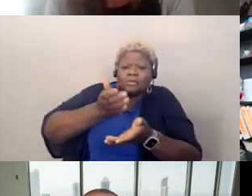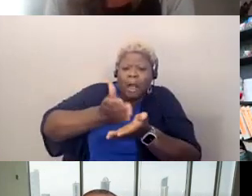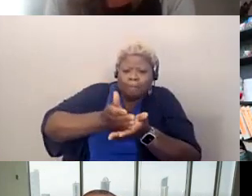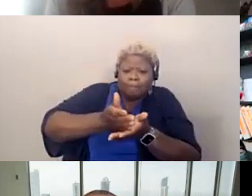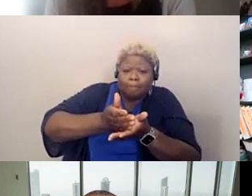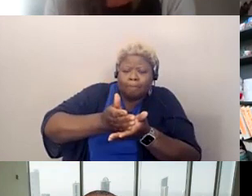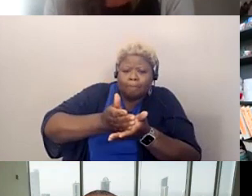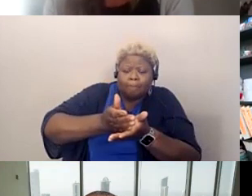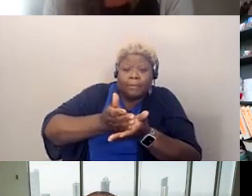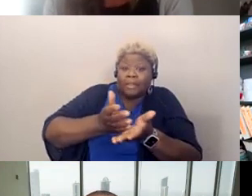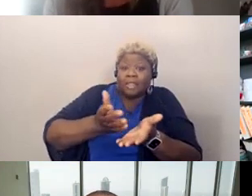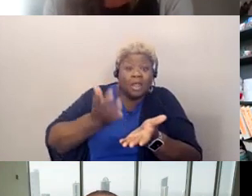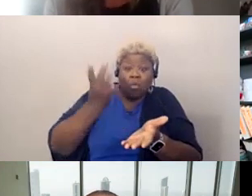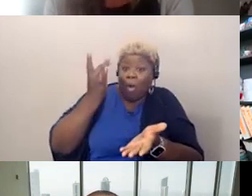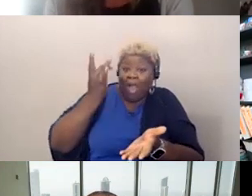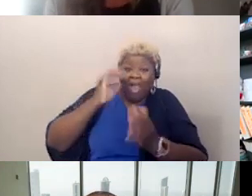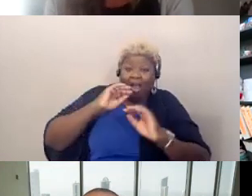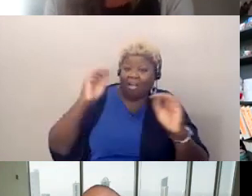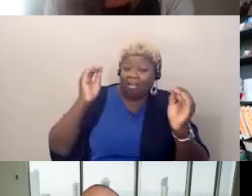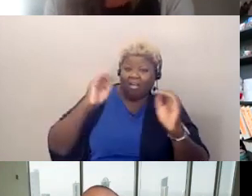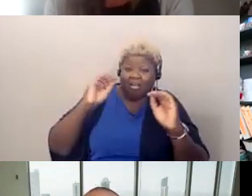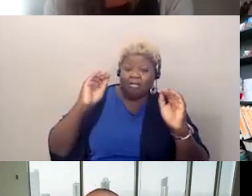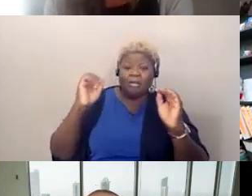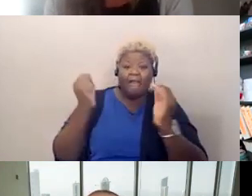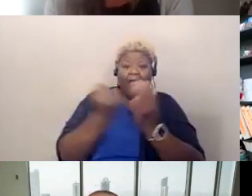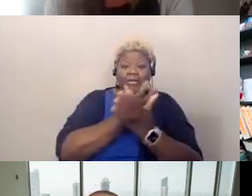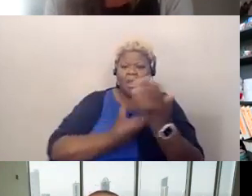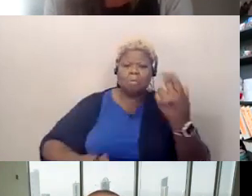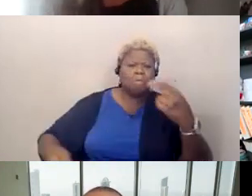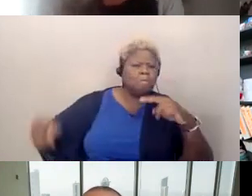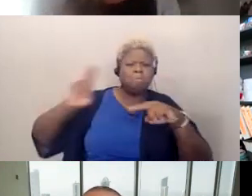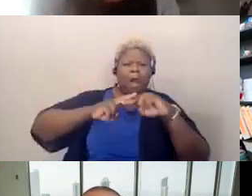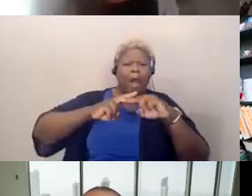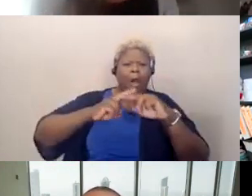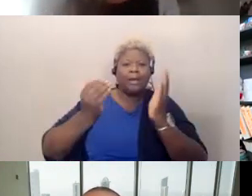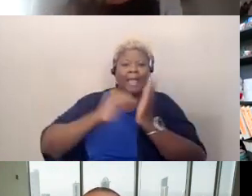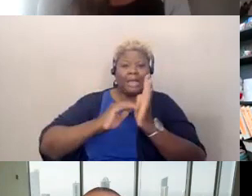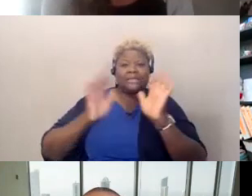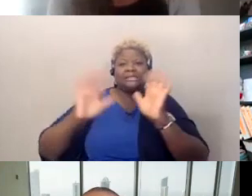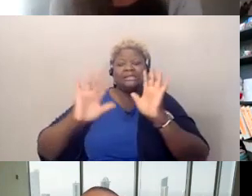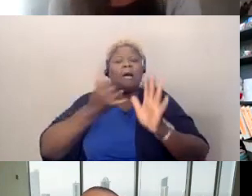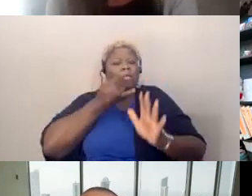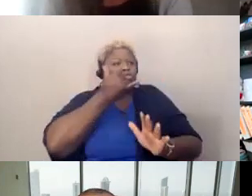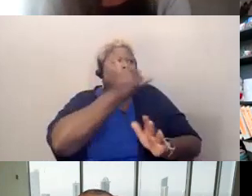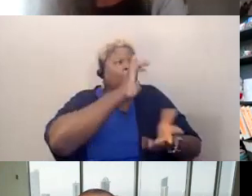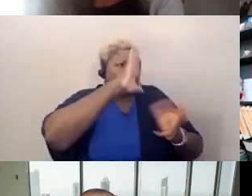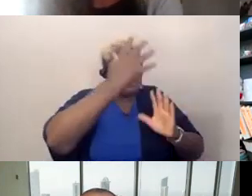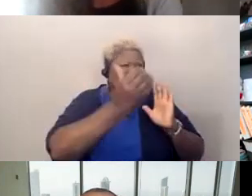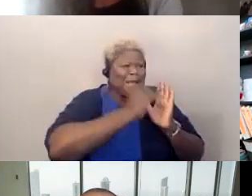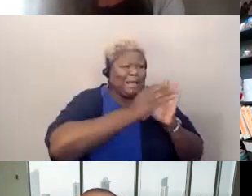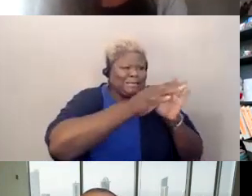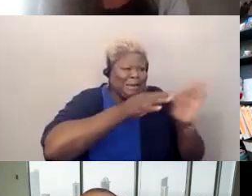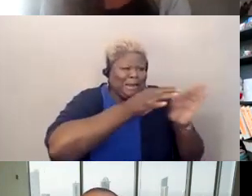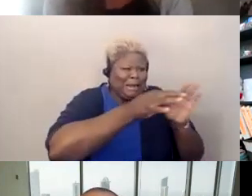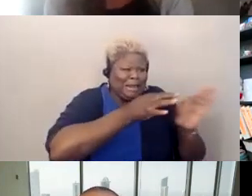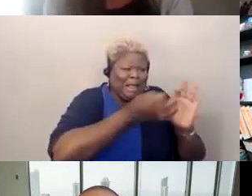then without any real indication why, everything escalates again. So you decide, let me call the crisis line again. I'm gonna explain to them what's